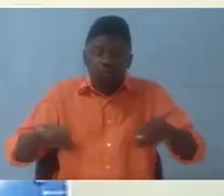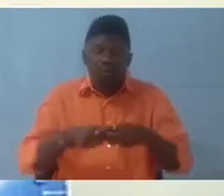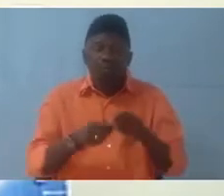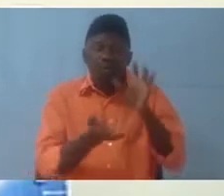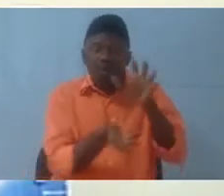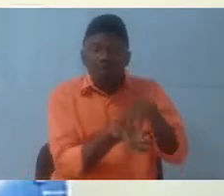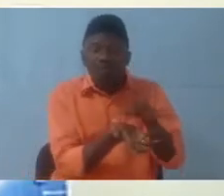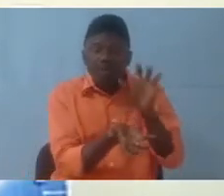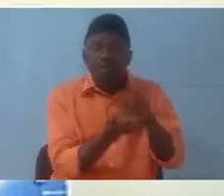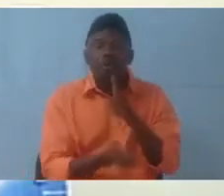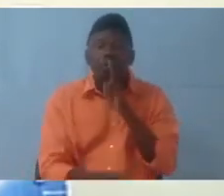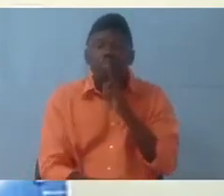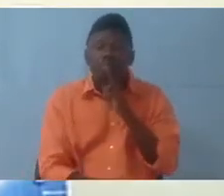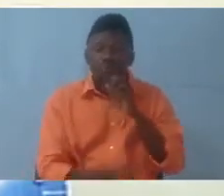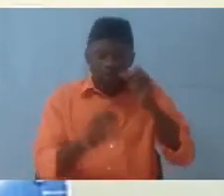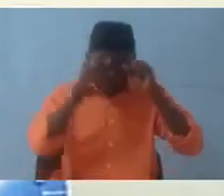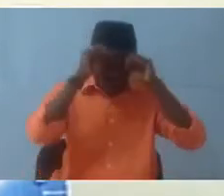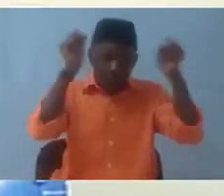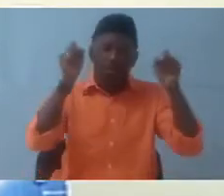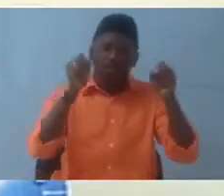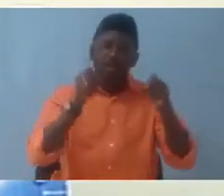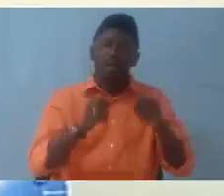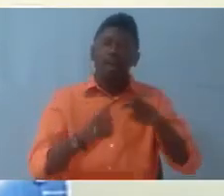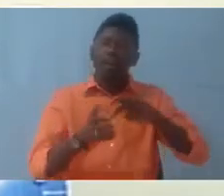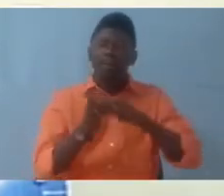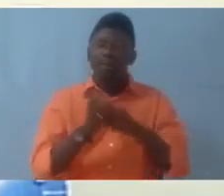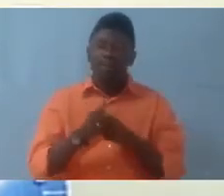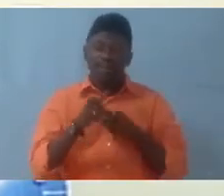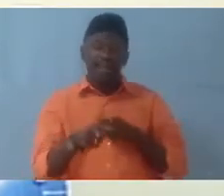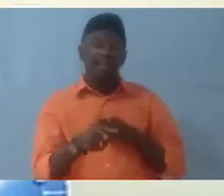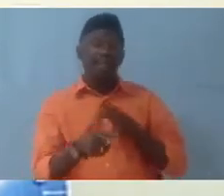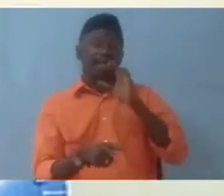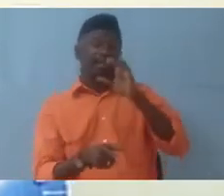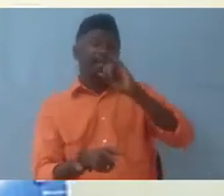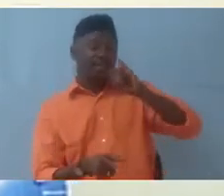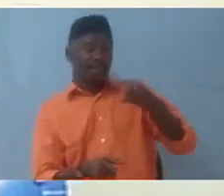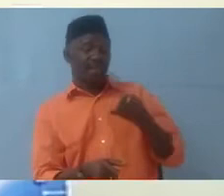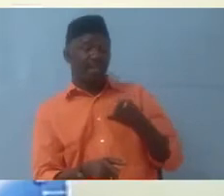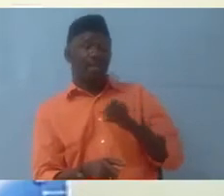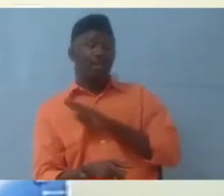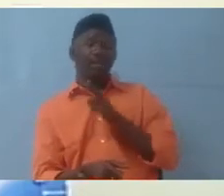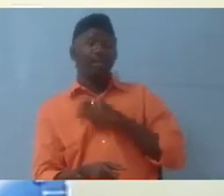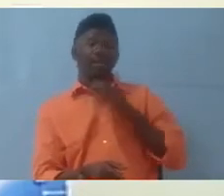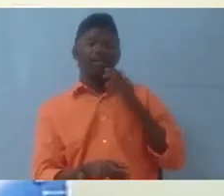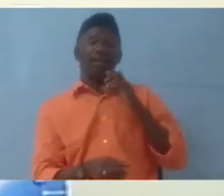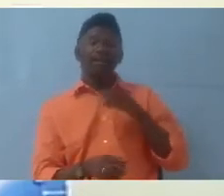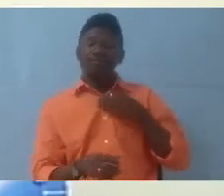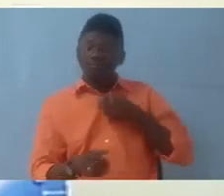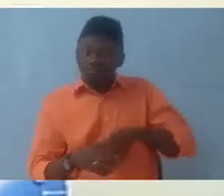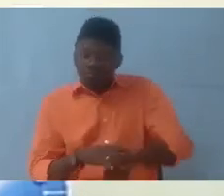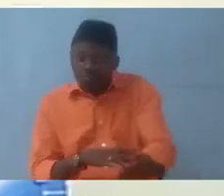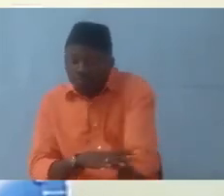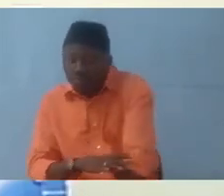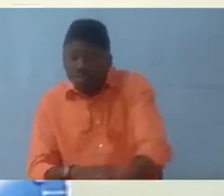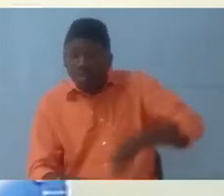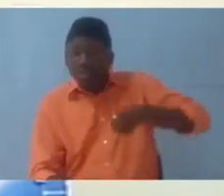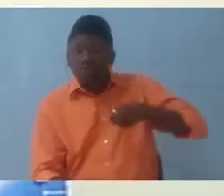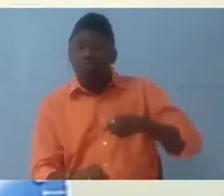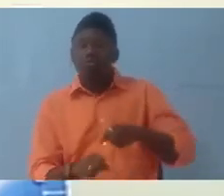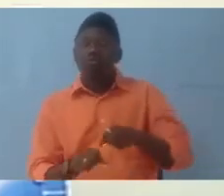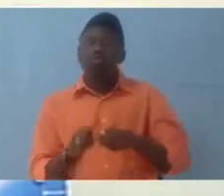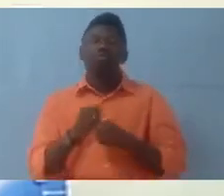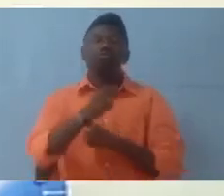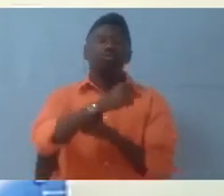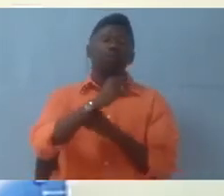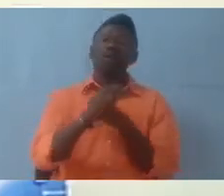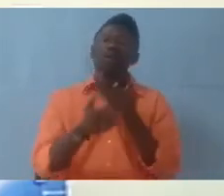nak amna moy nguur gi so he will not dip his hand to save anybody kon na mom du dugal loxom pour djema sowe ken so his advice would be for